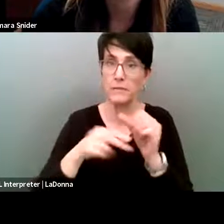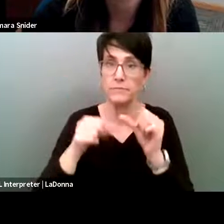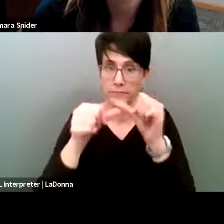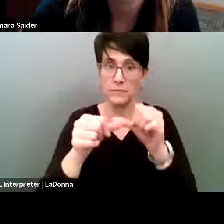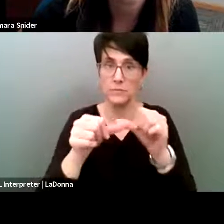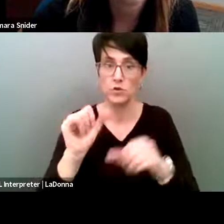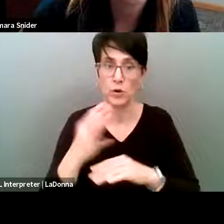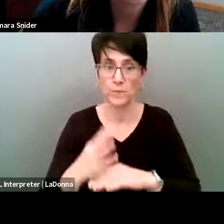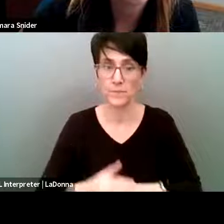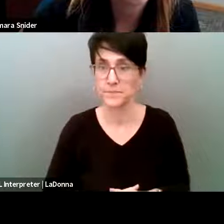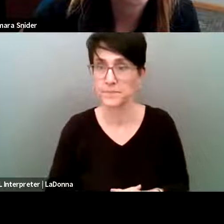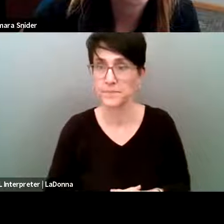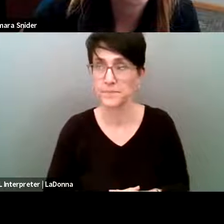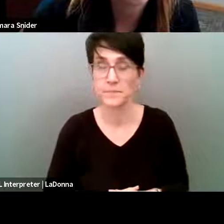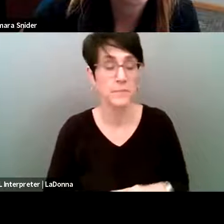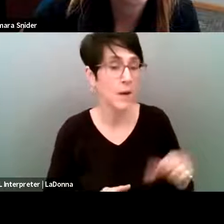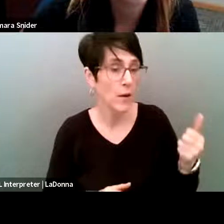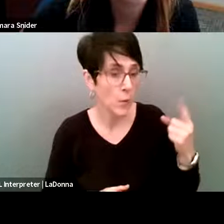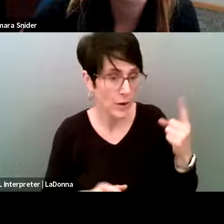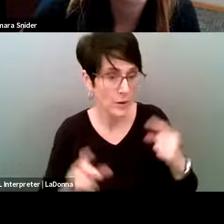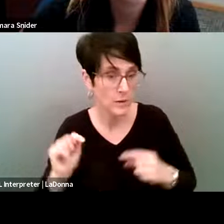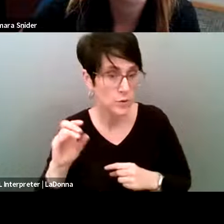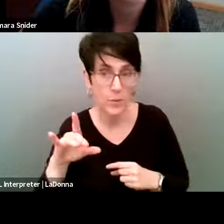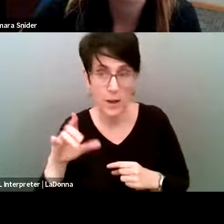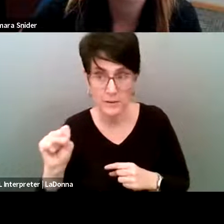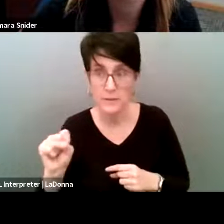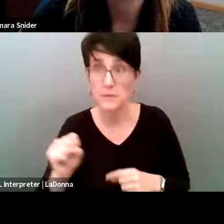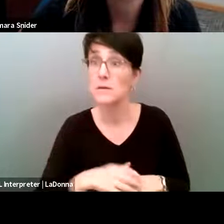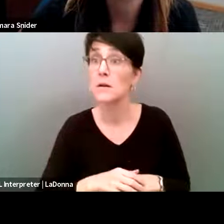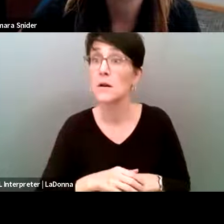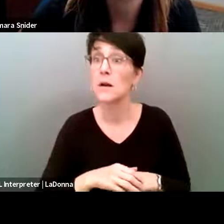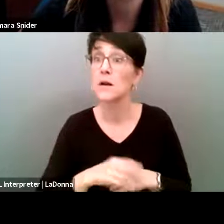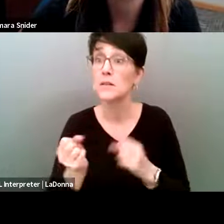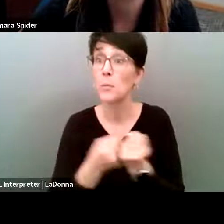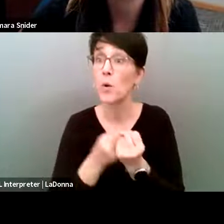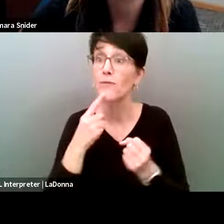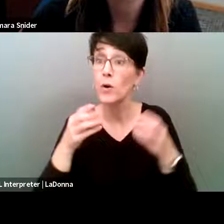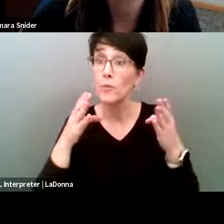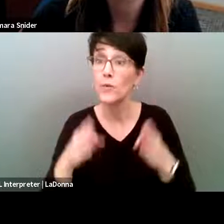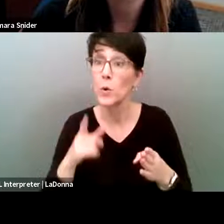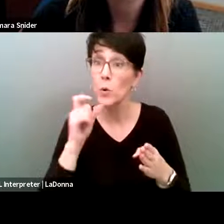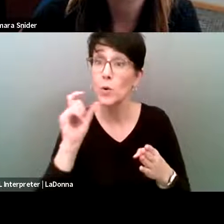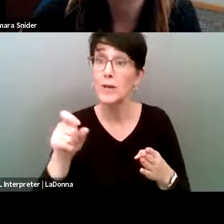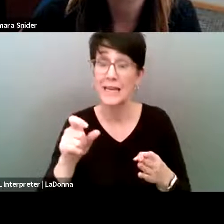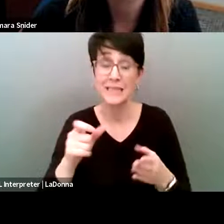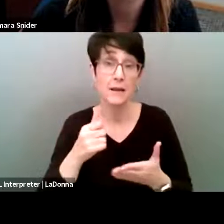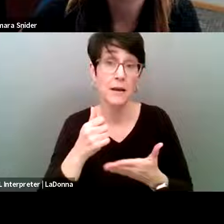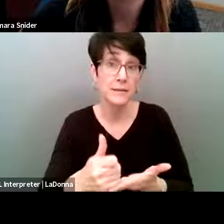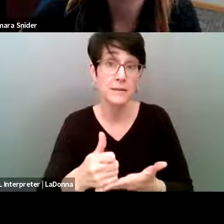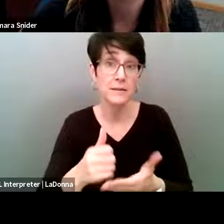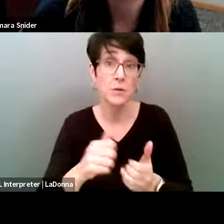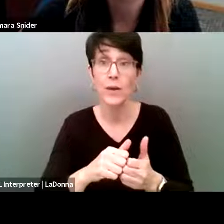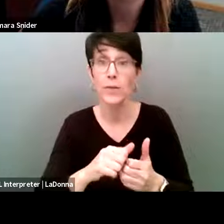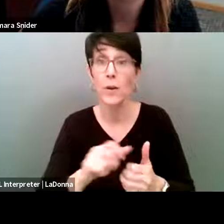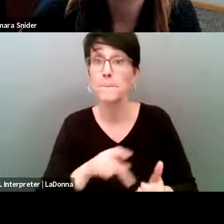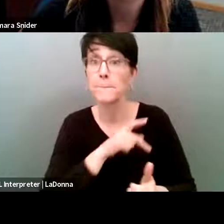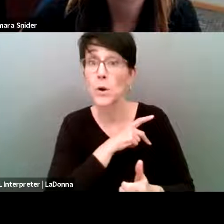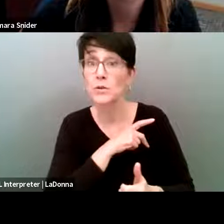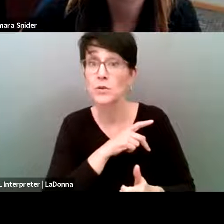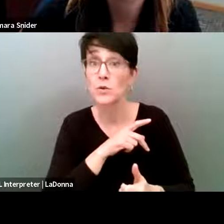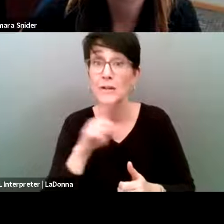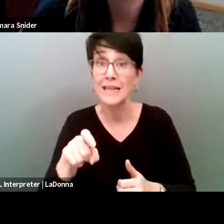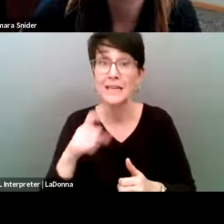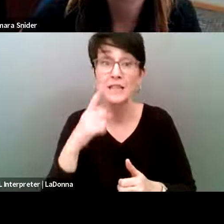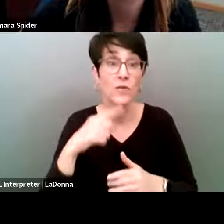okay, I got another question here. Are there any supports for an individual who would need assistance with personal needs, such as assistance with toileting?